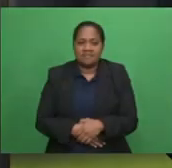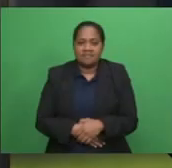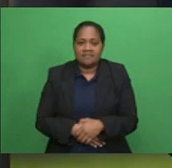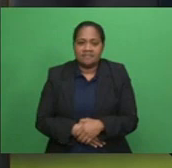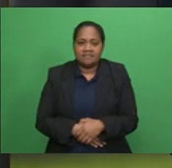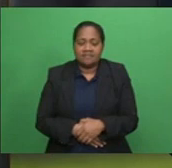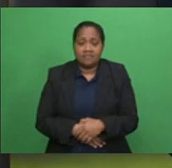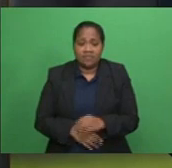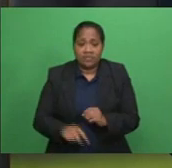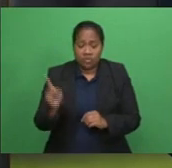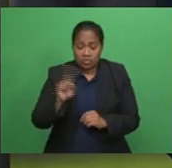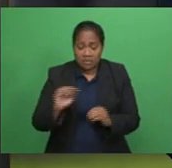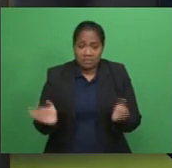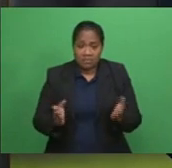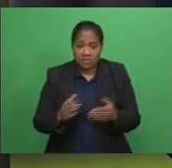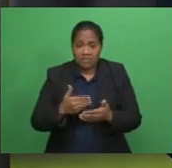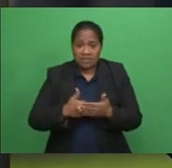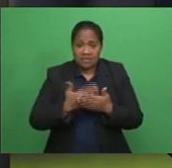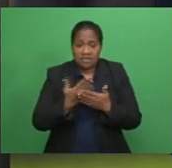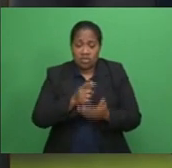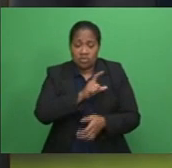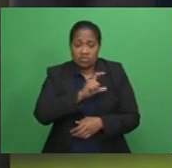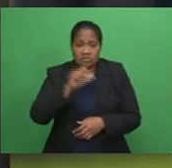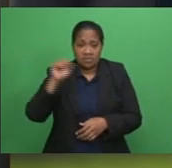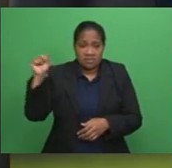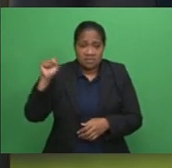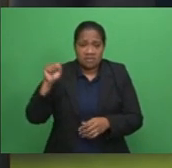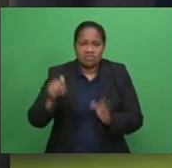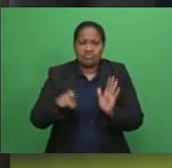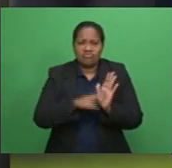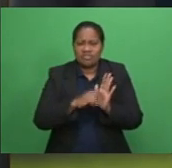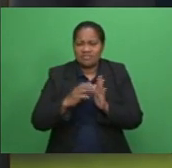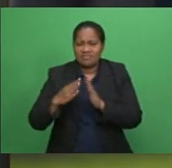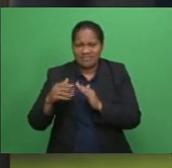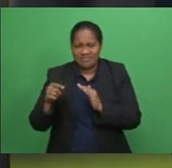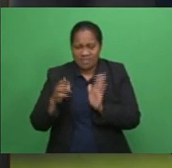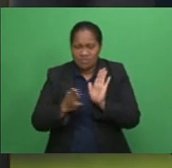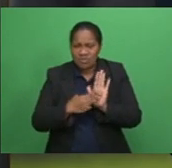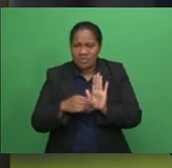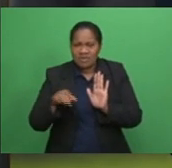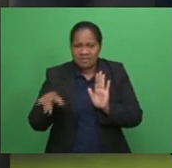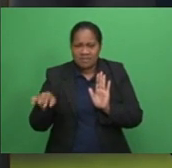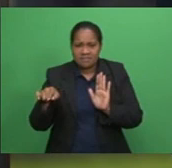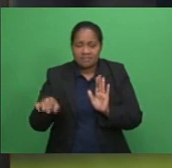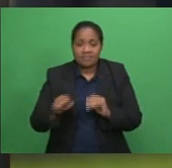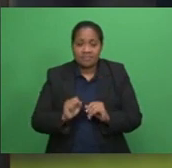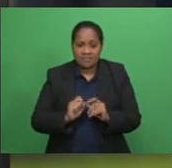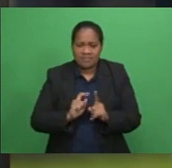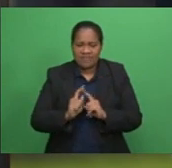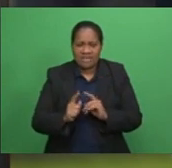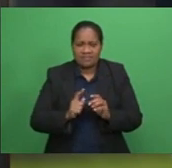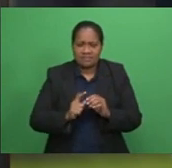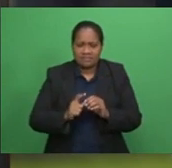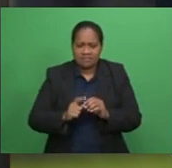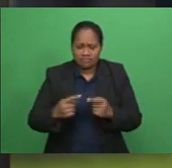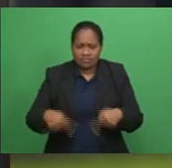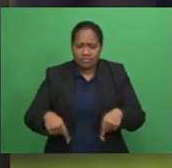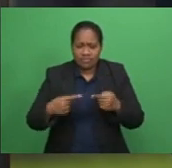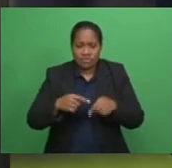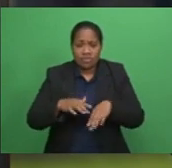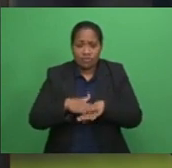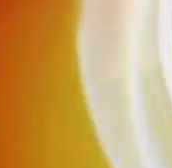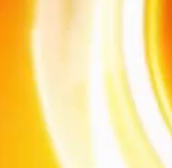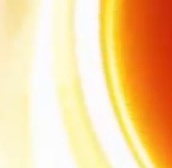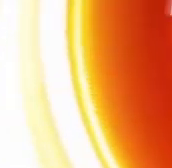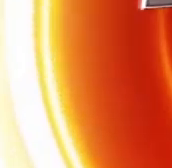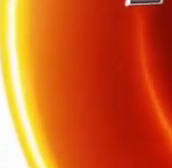In today's Play of the Day, Crusaders Richie Mounga with this dummy and pinpoint pass against the Blues that led to a try for Mitchell